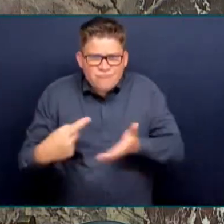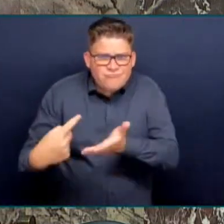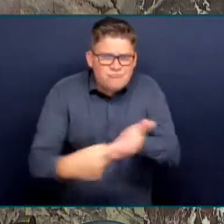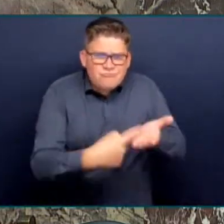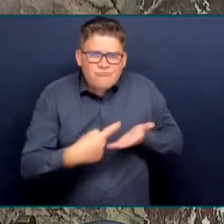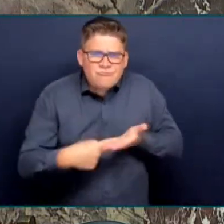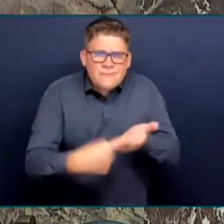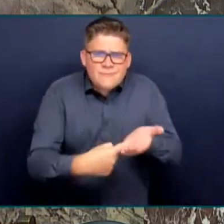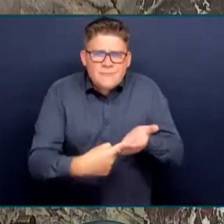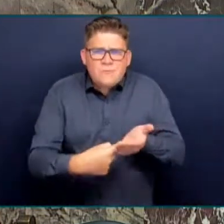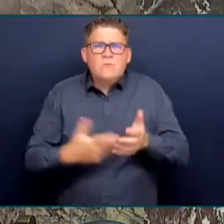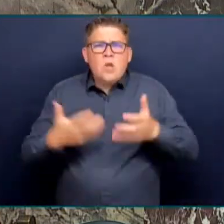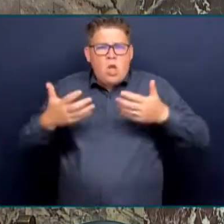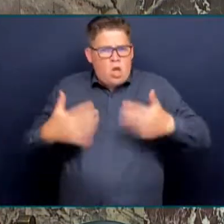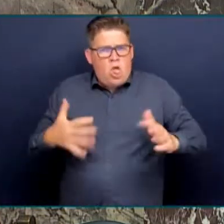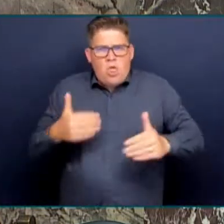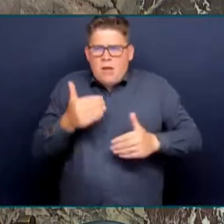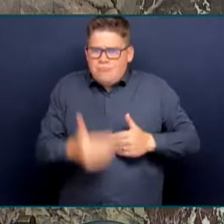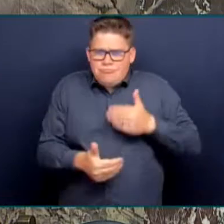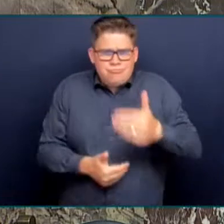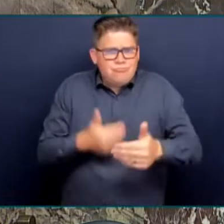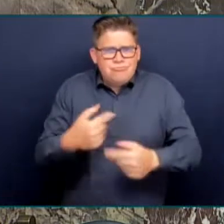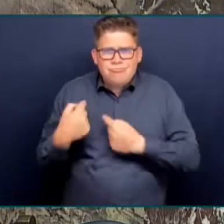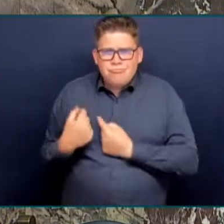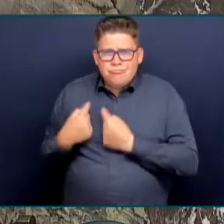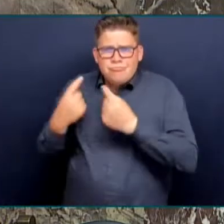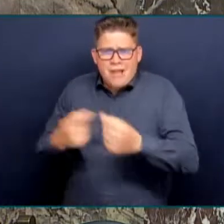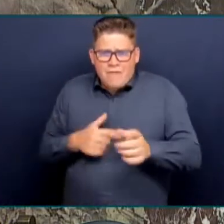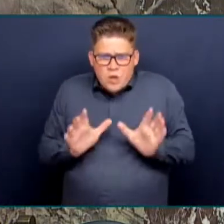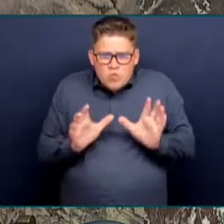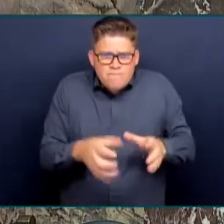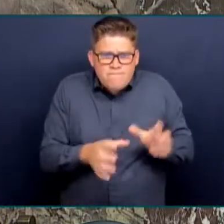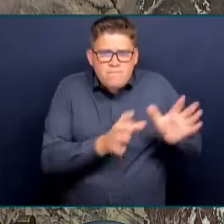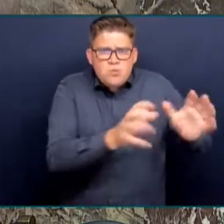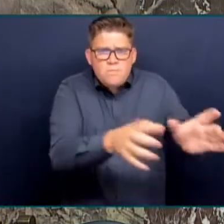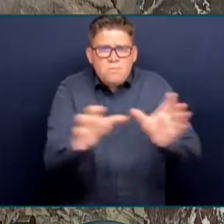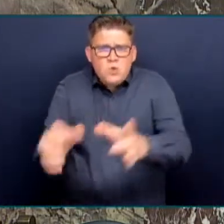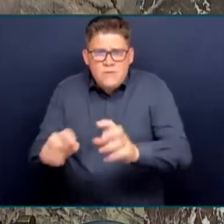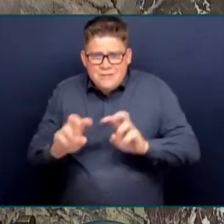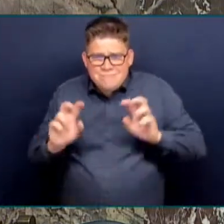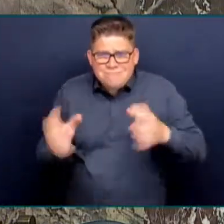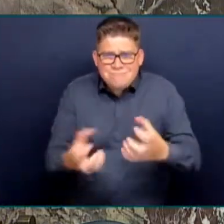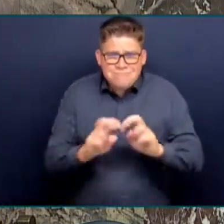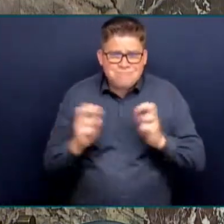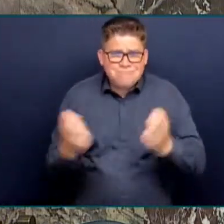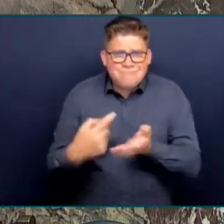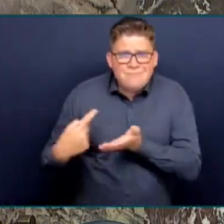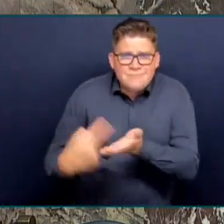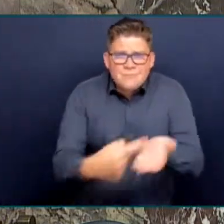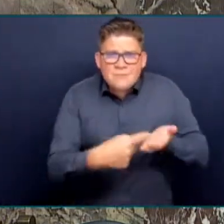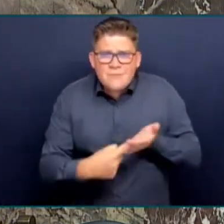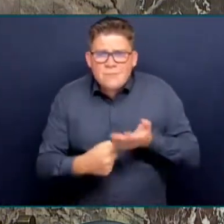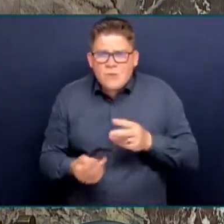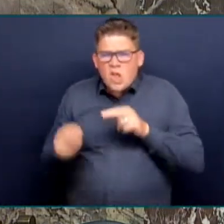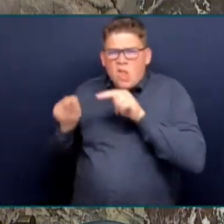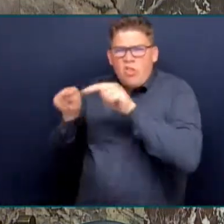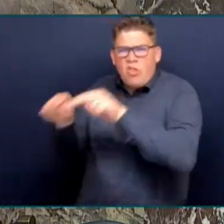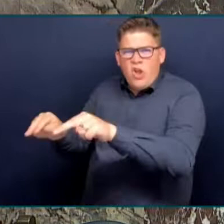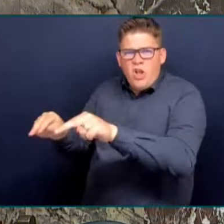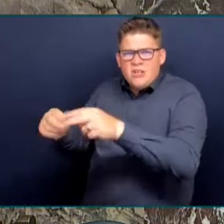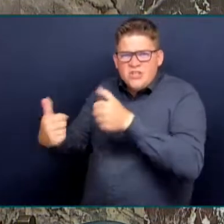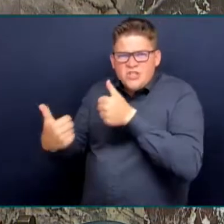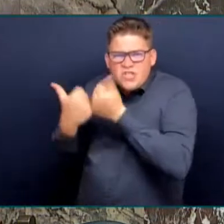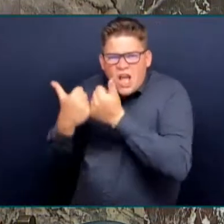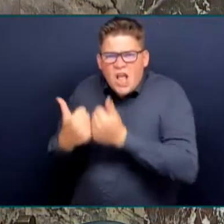are going to address the challenges in healthcare, which the minister's been talking about, which the official opposition has raised, we need a national response. And that's